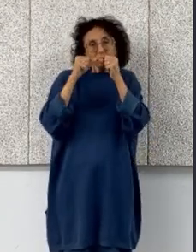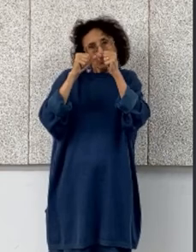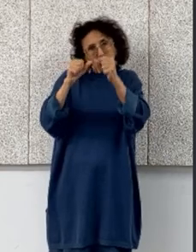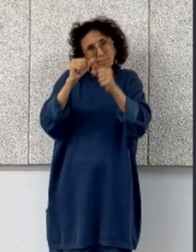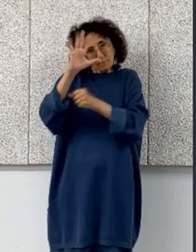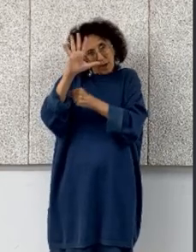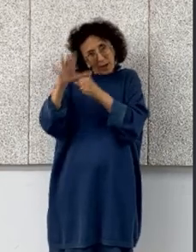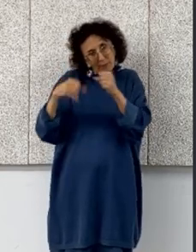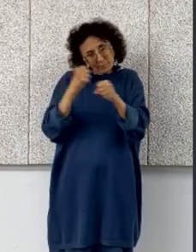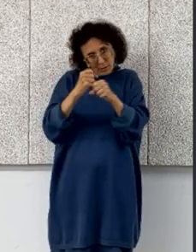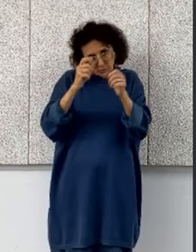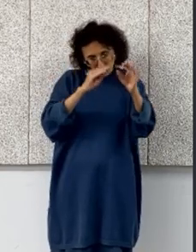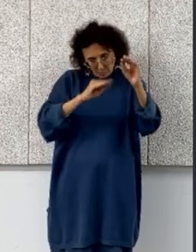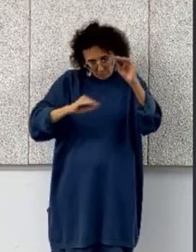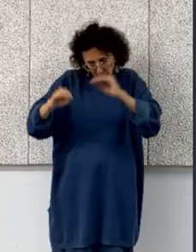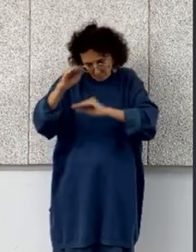season.